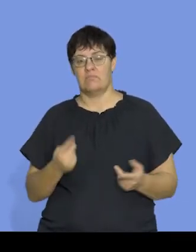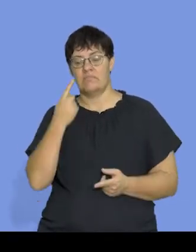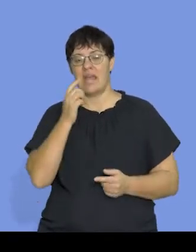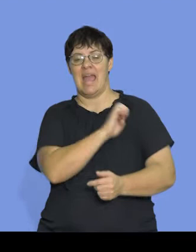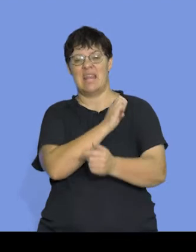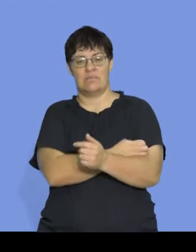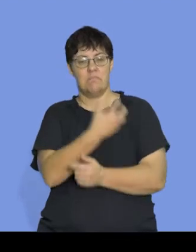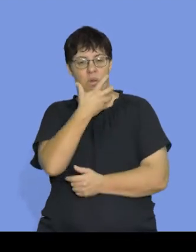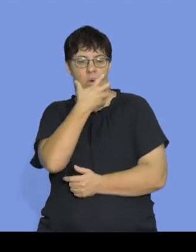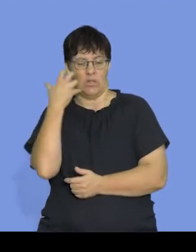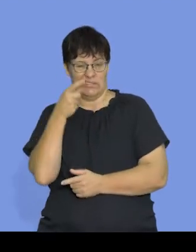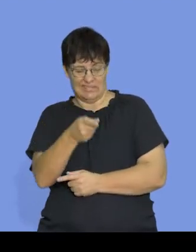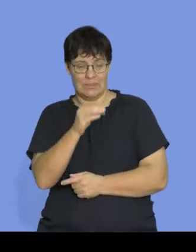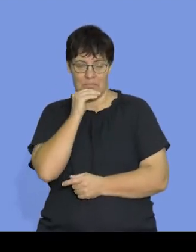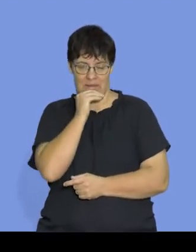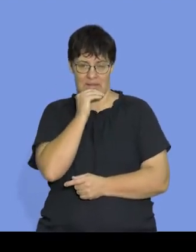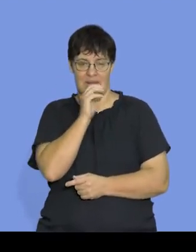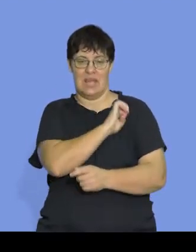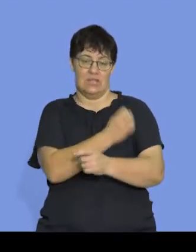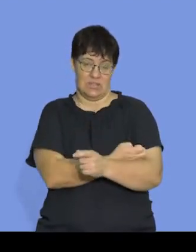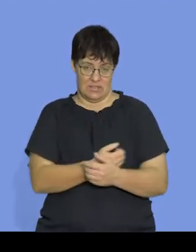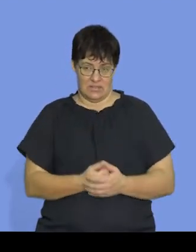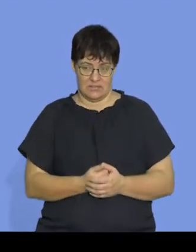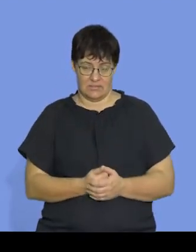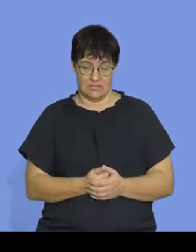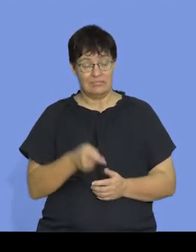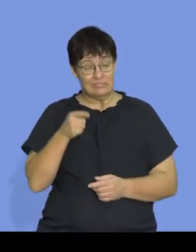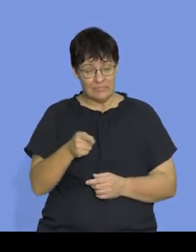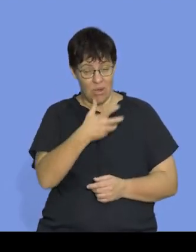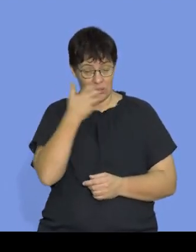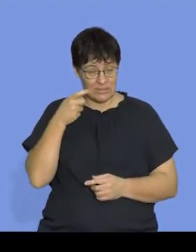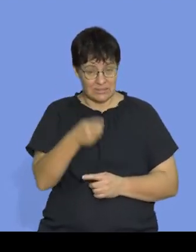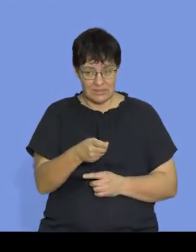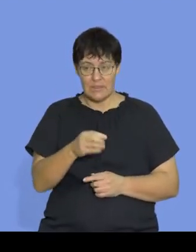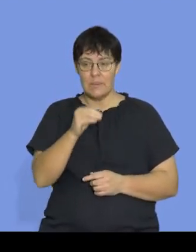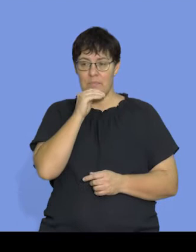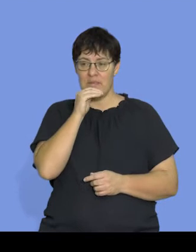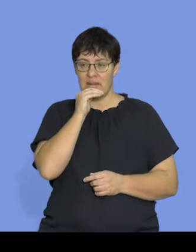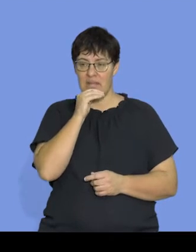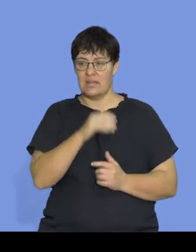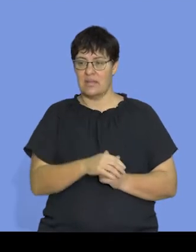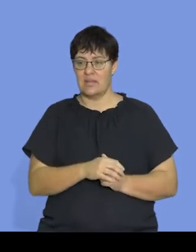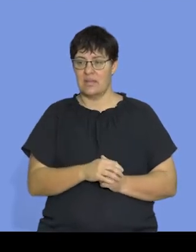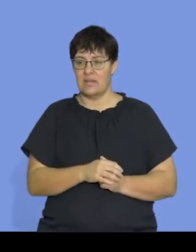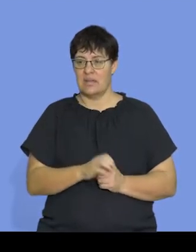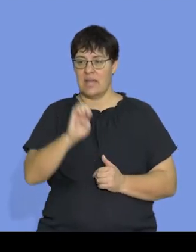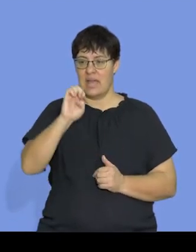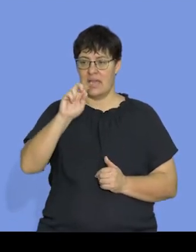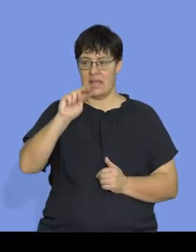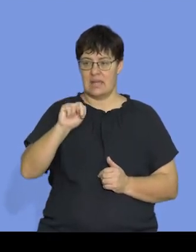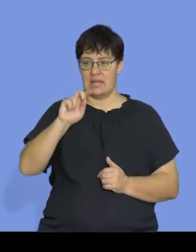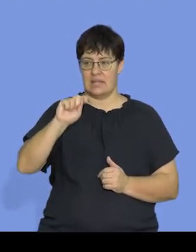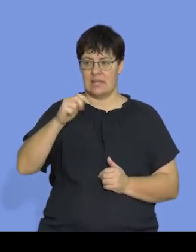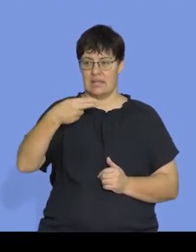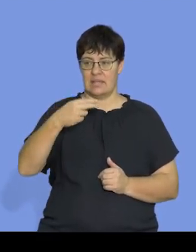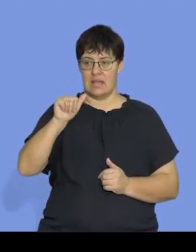Right. Okay. So the heat of reaction is a measure of the enthalpy change. So there's what we call the enthalpy